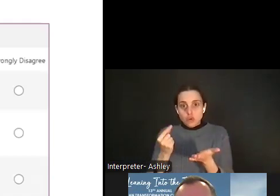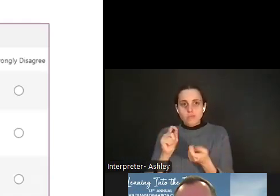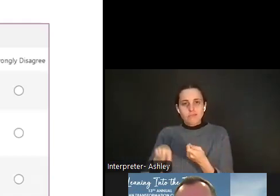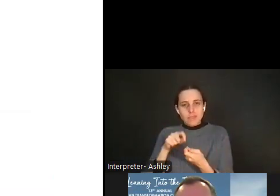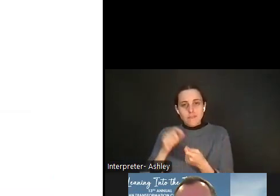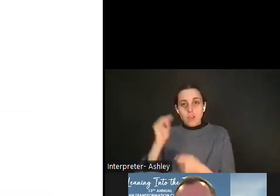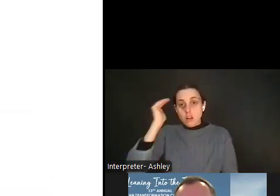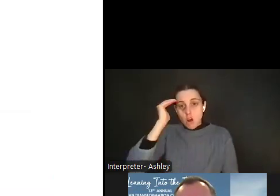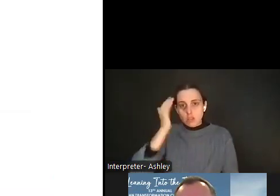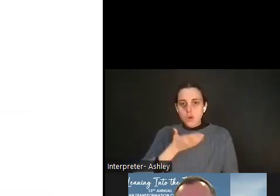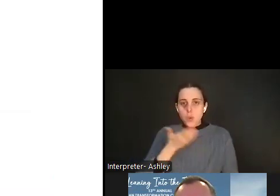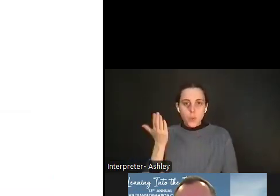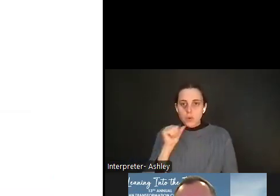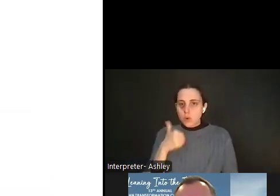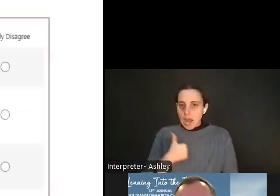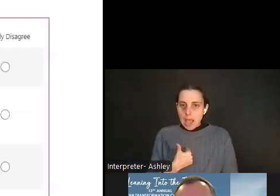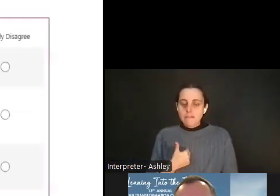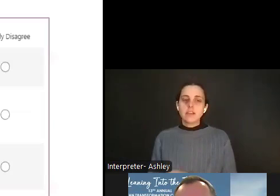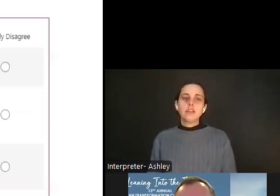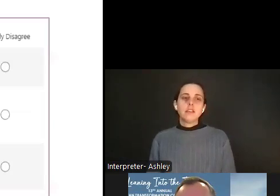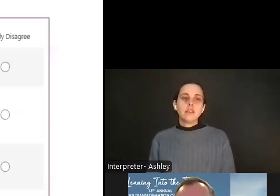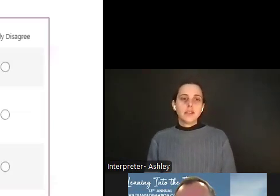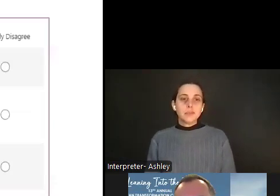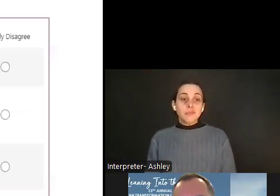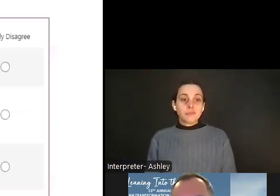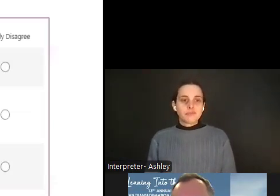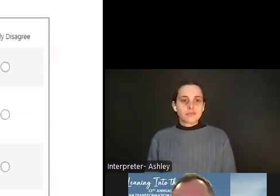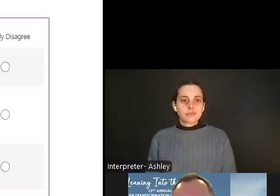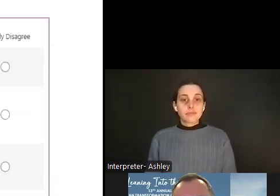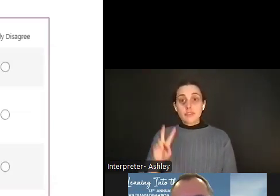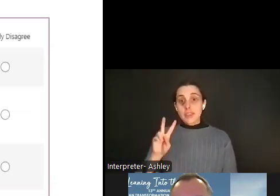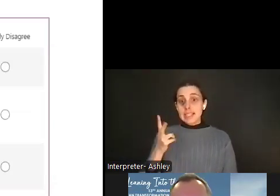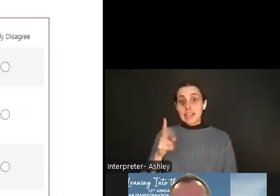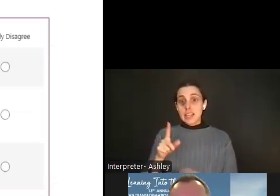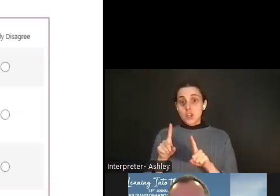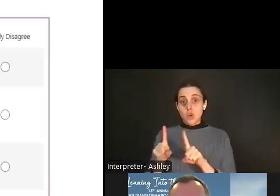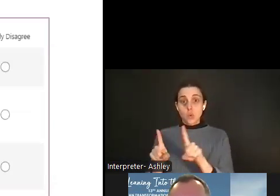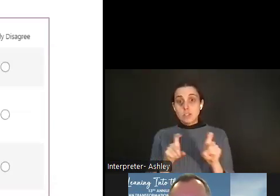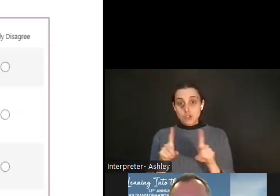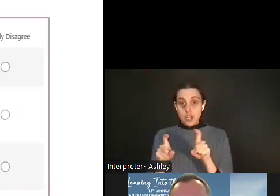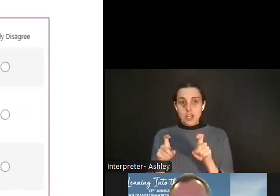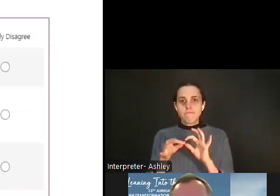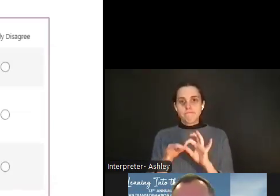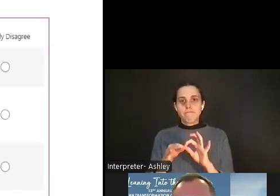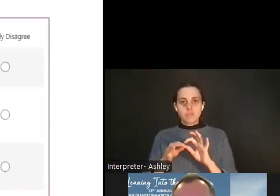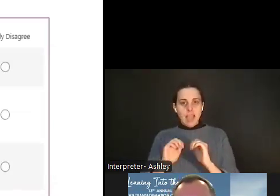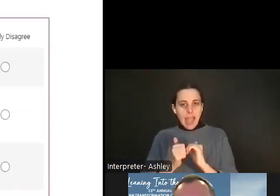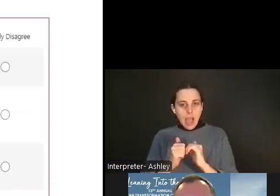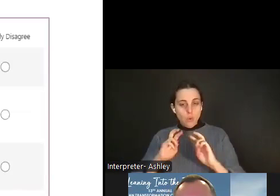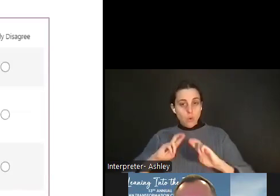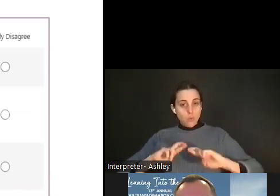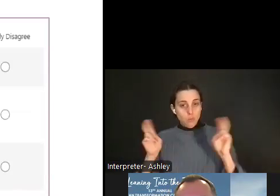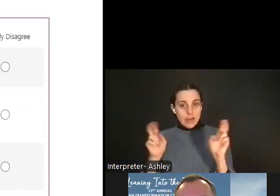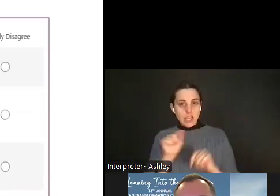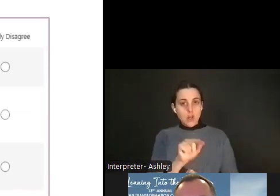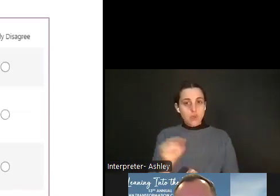all our staff is with this second questionnaire. And here it's really the readiness. How ready are